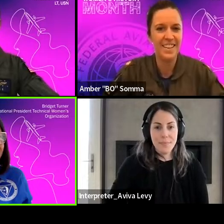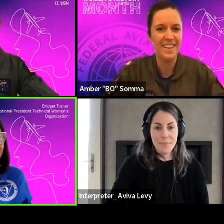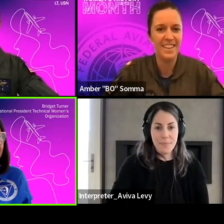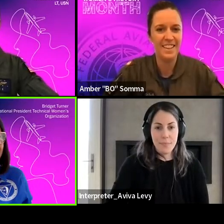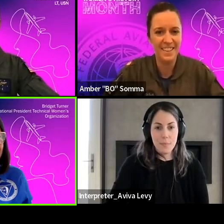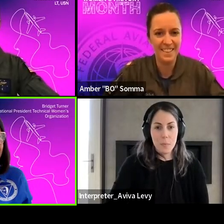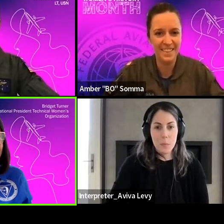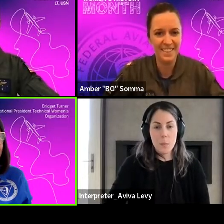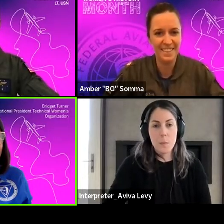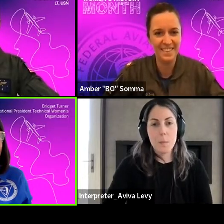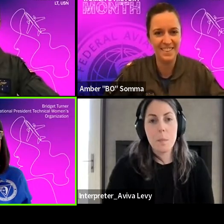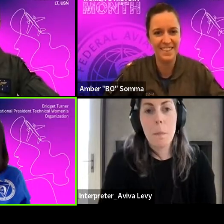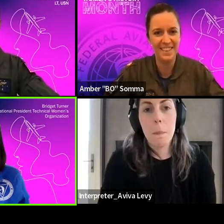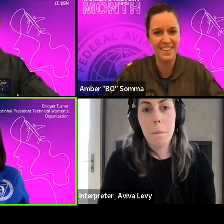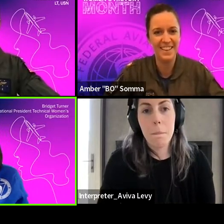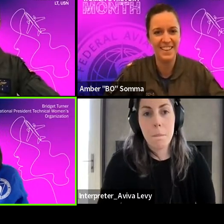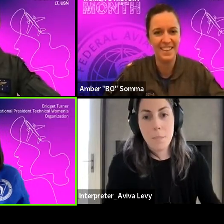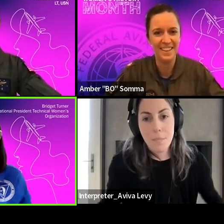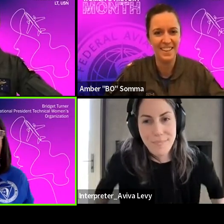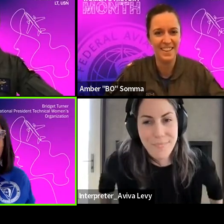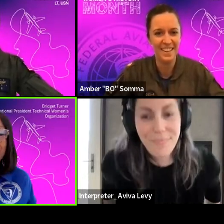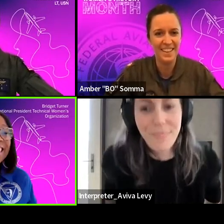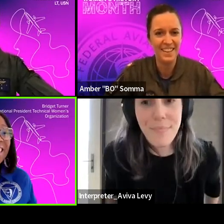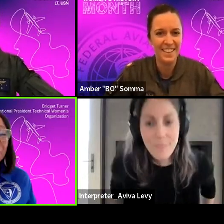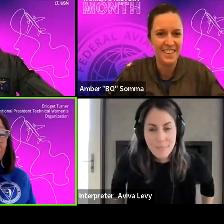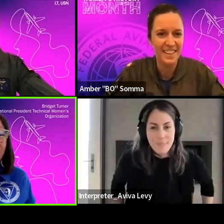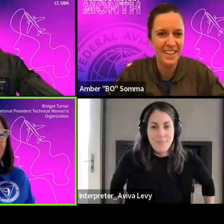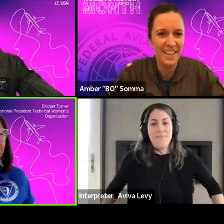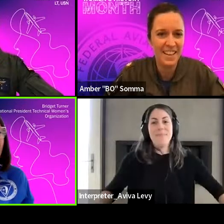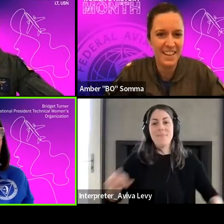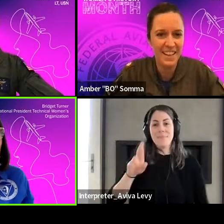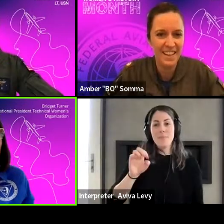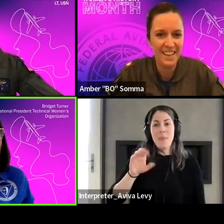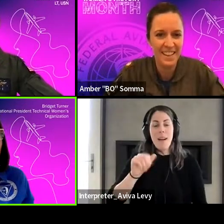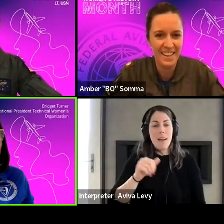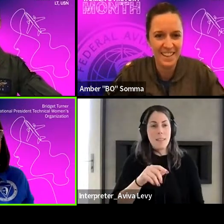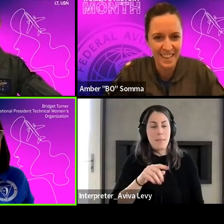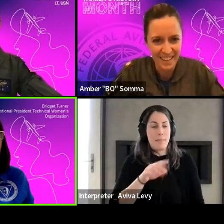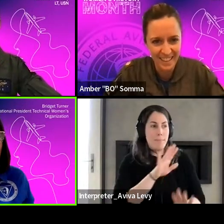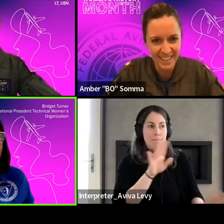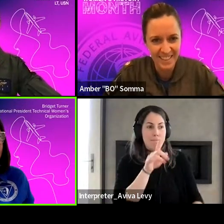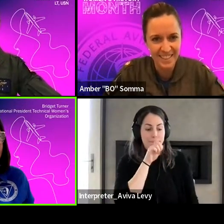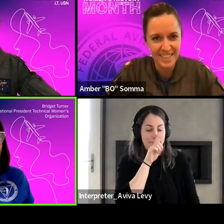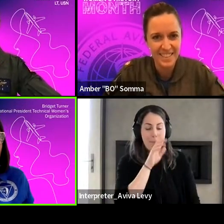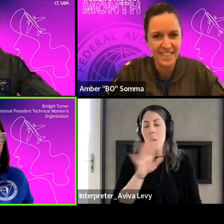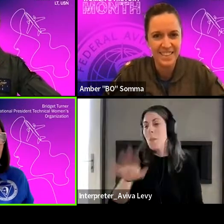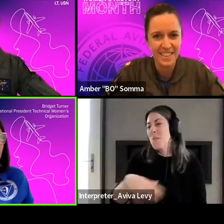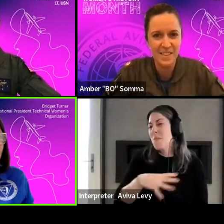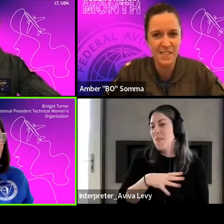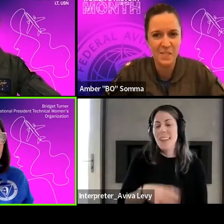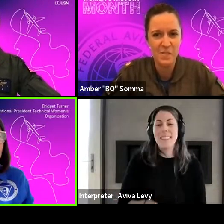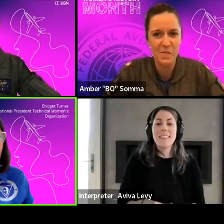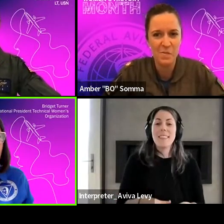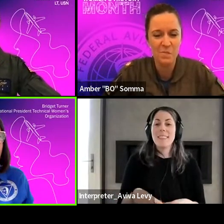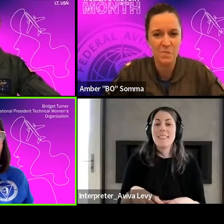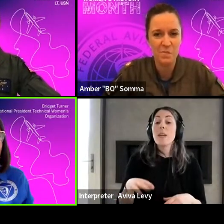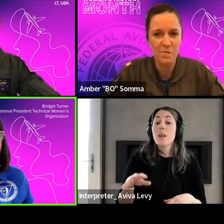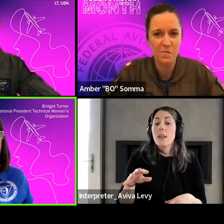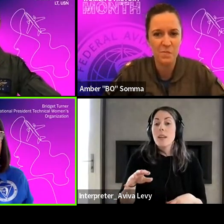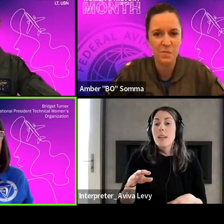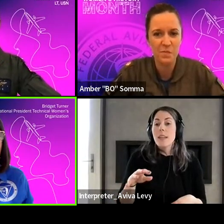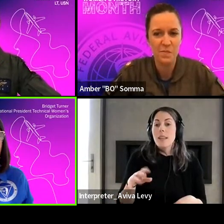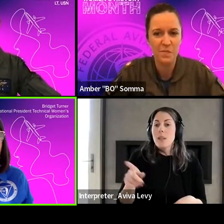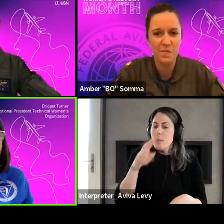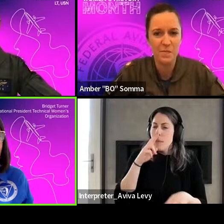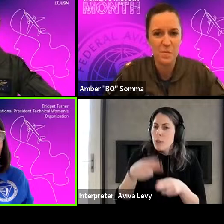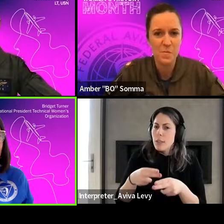Rebecca? She said no. That's fine. And do everyone gets one? You mentioned about a time